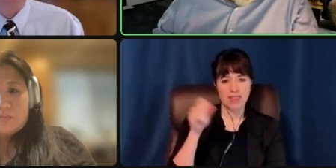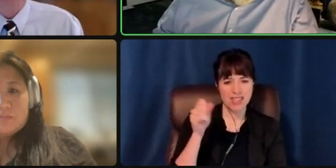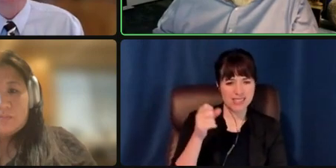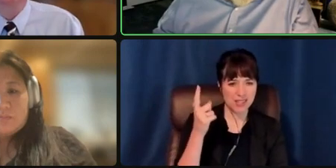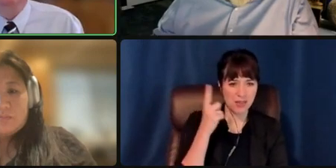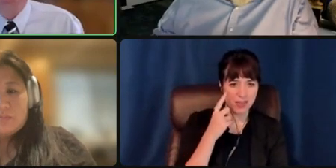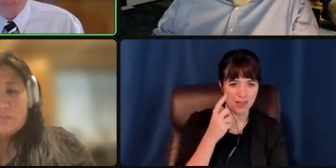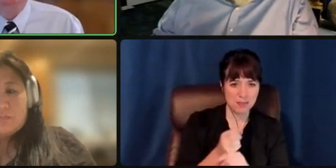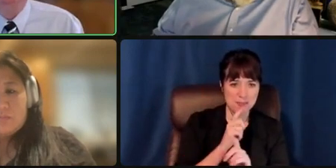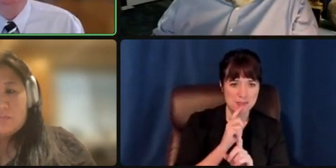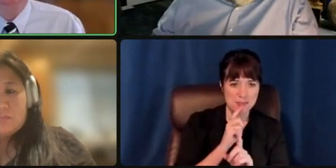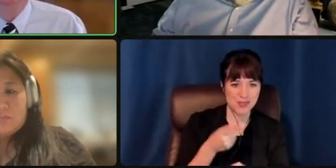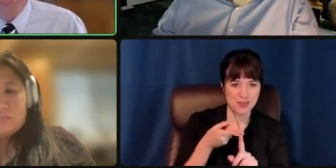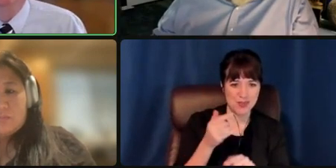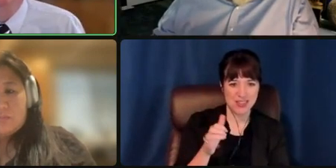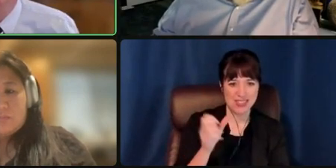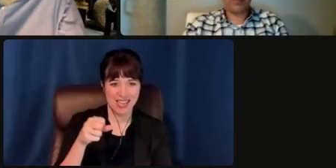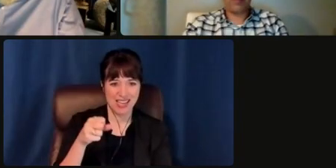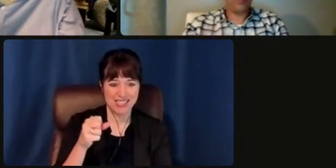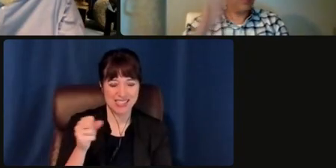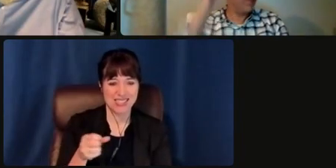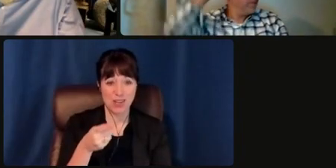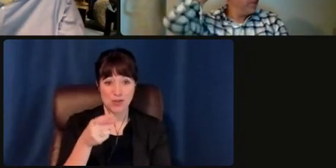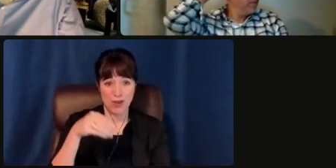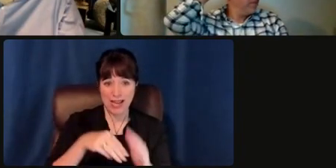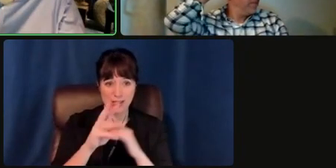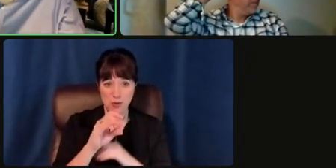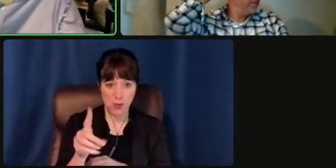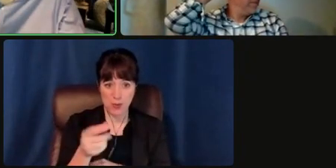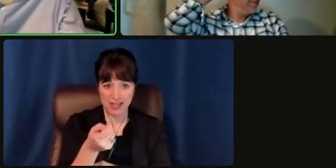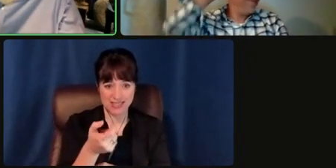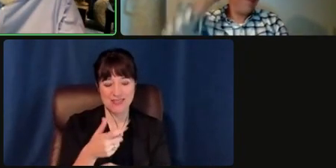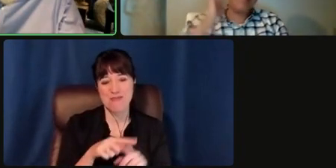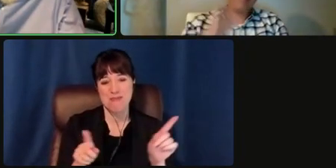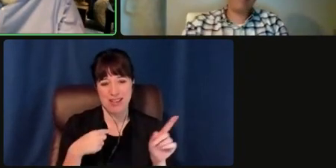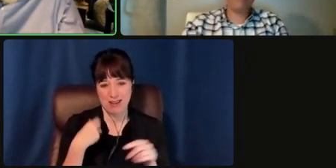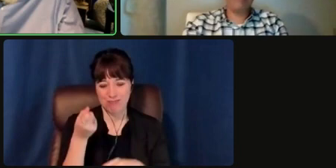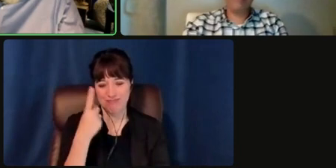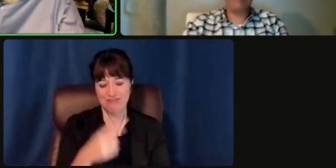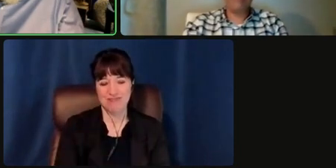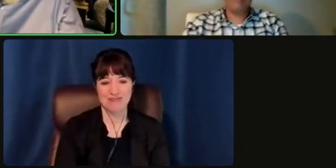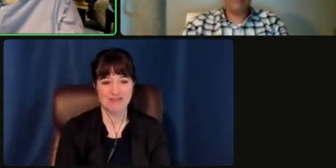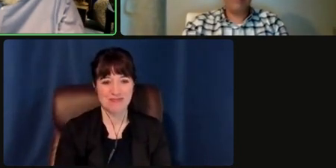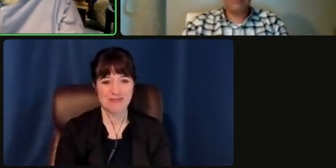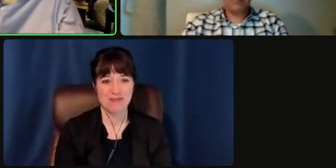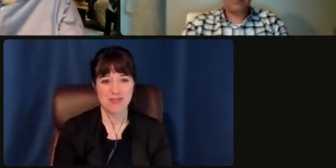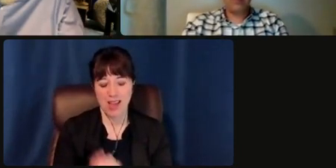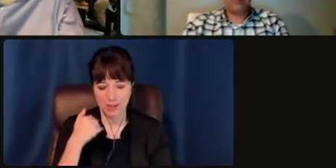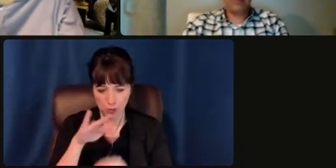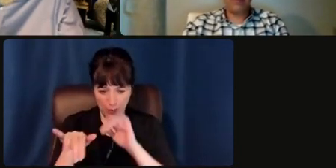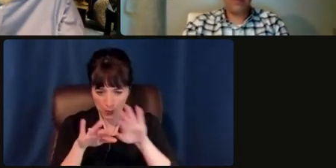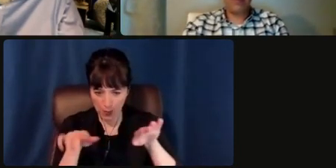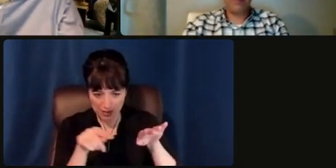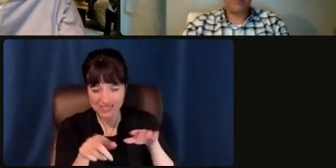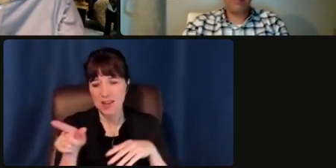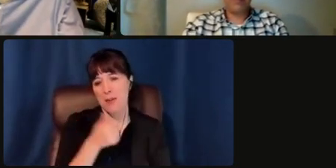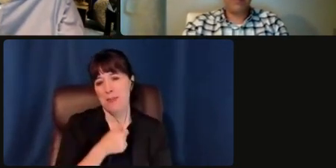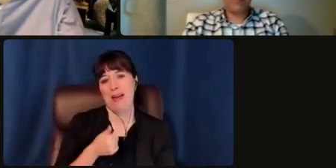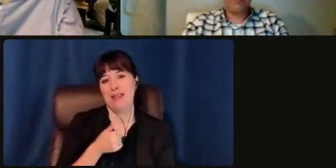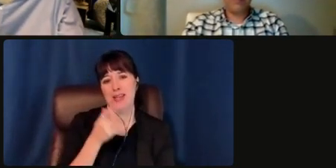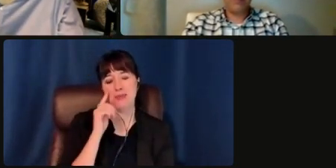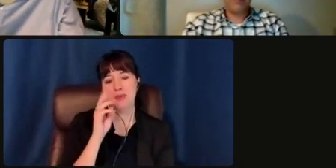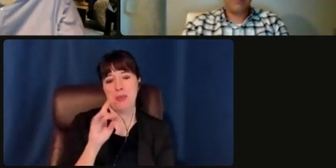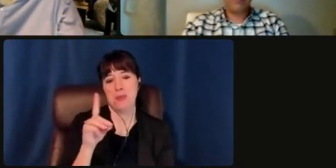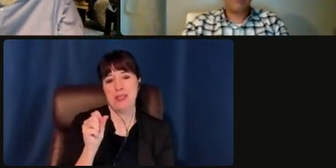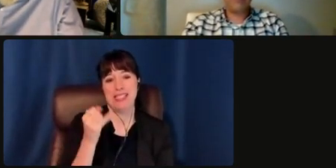Okay. You got into the weeds quite a bit, but I think I sorted through it. I apologize for the weeds, and I can, if